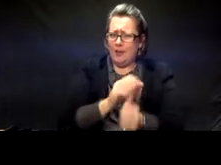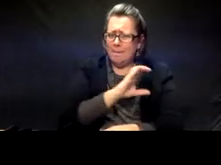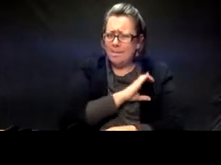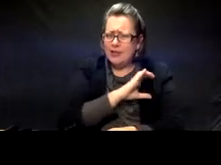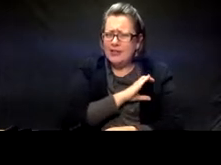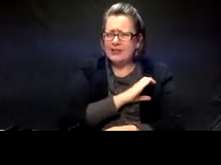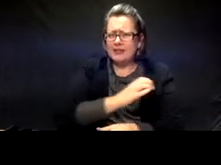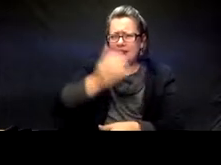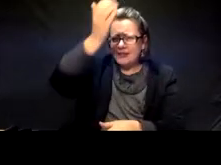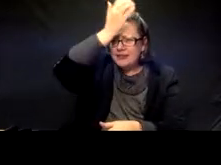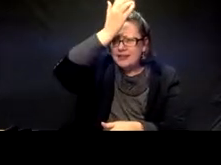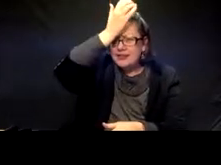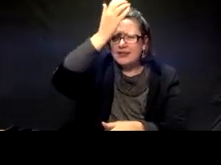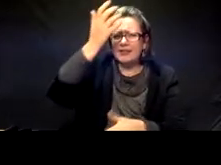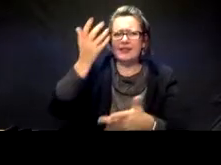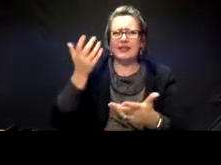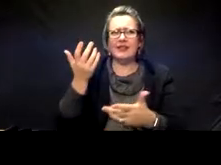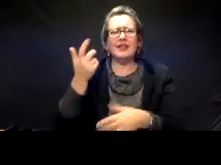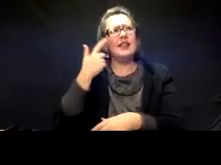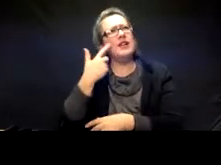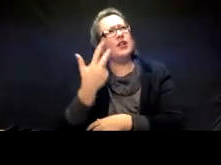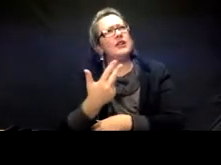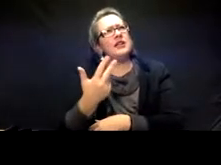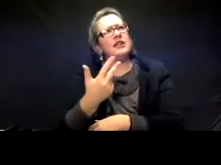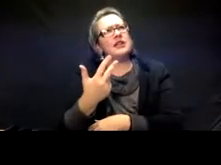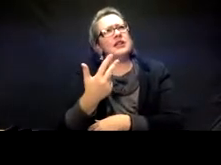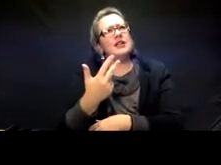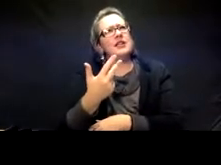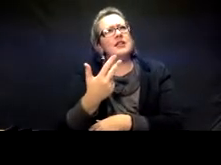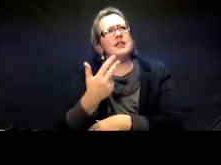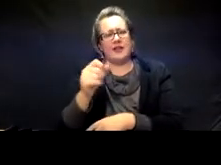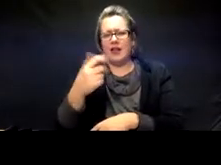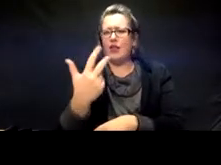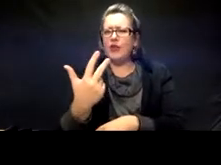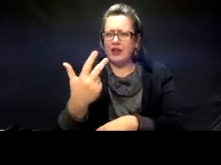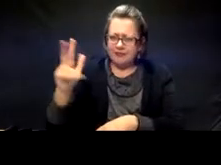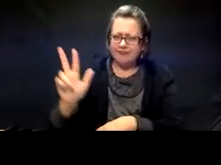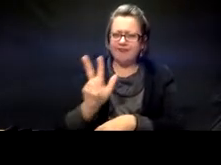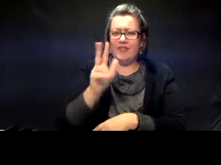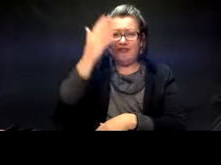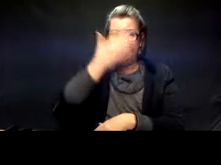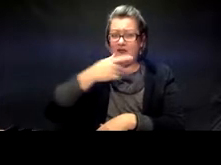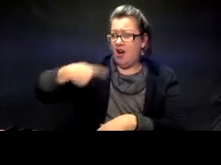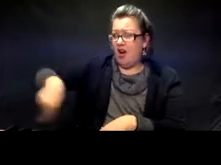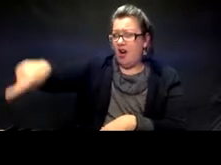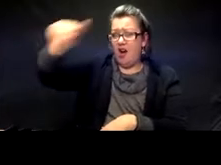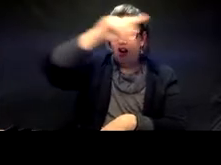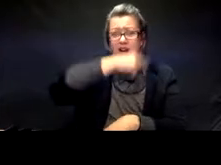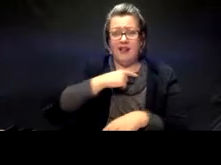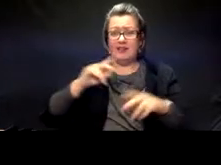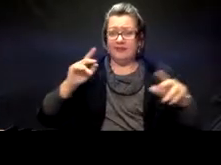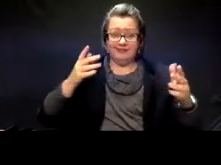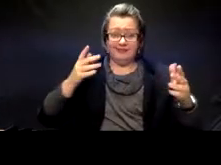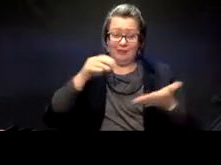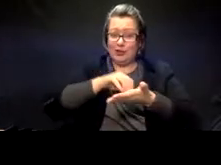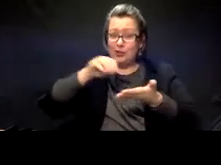rows, and the supervisor has a police, a firefighter, I think it was the three of them. Right, so the three of them are at the